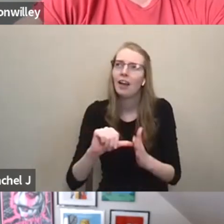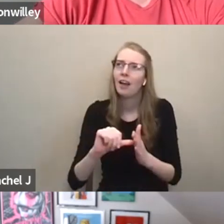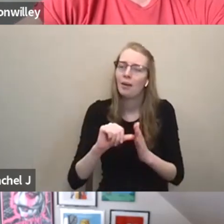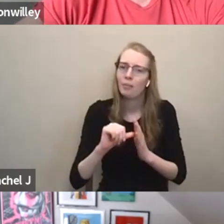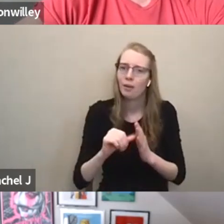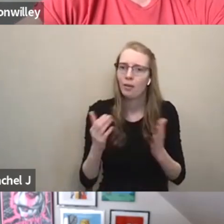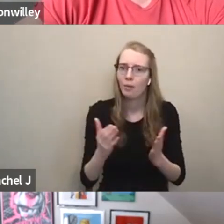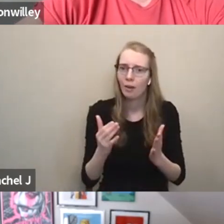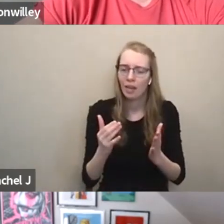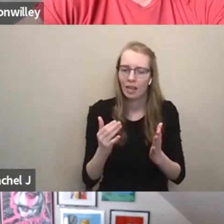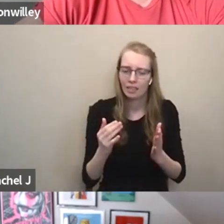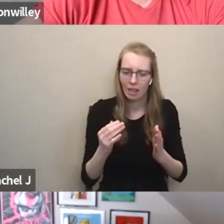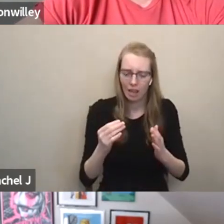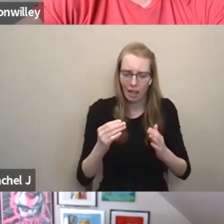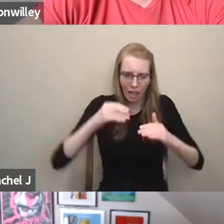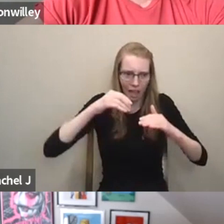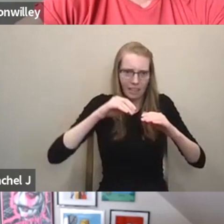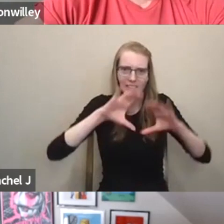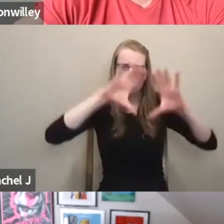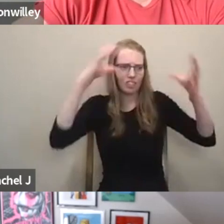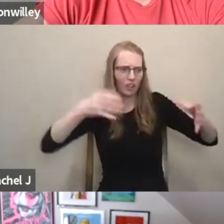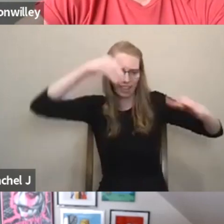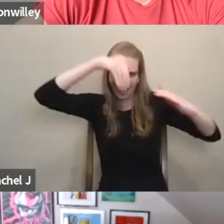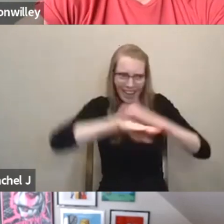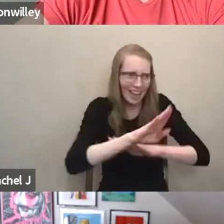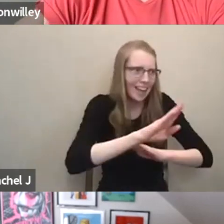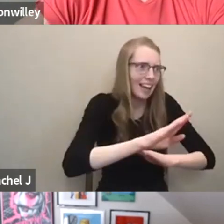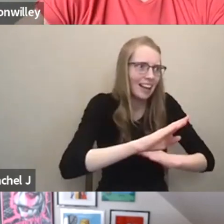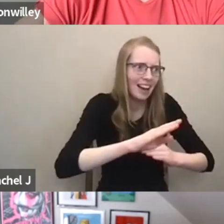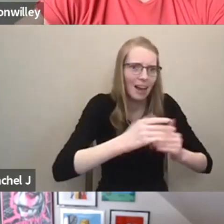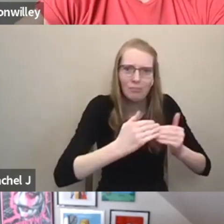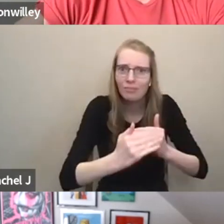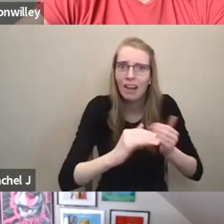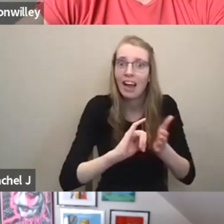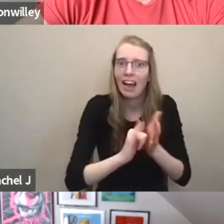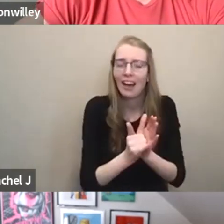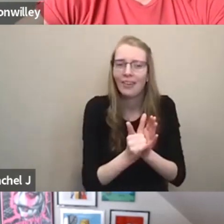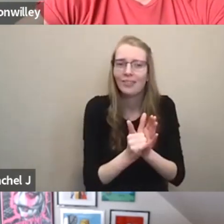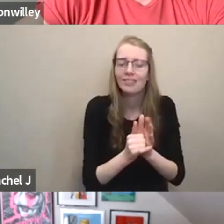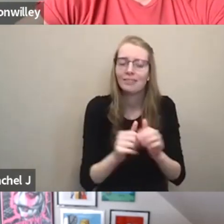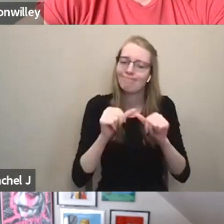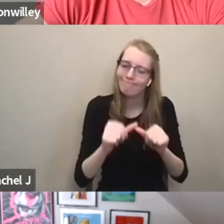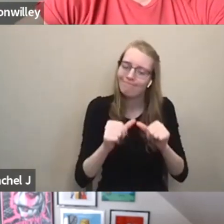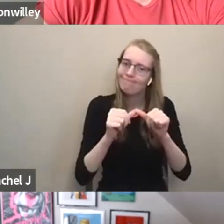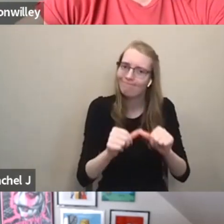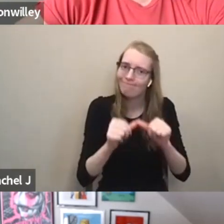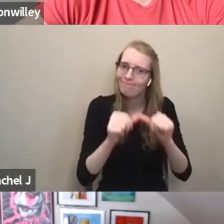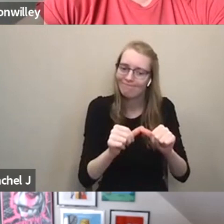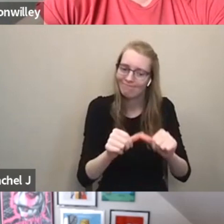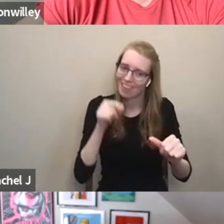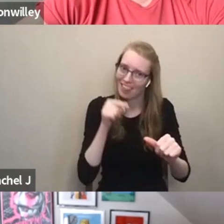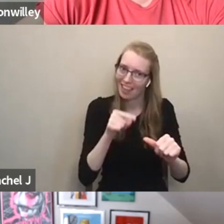just persistence. It's the stamina to stay, which, you know, comes with an immense amount of